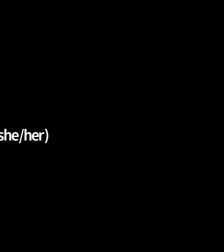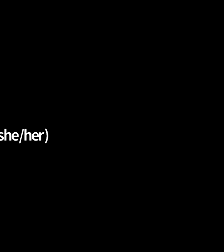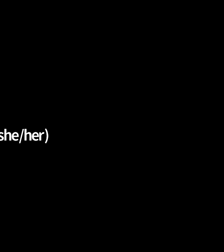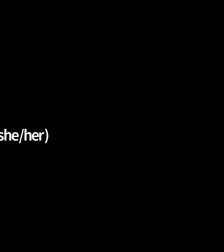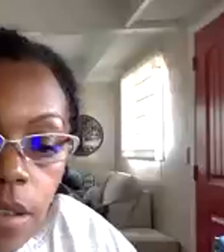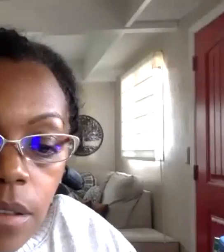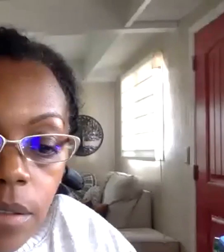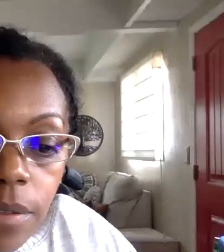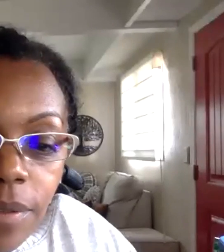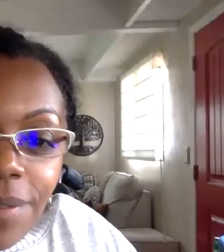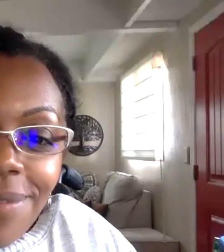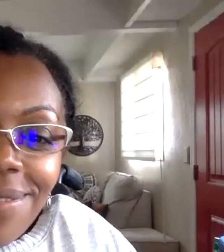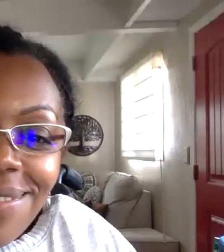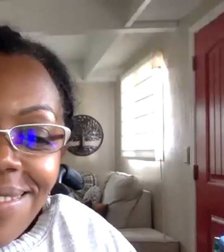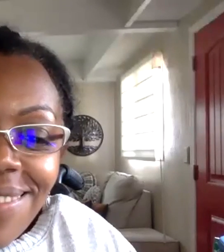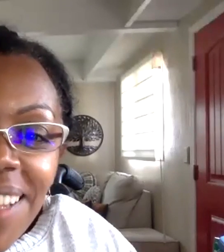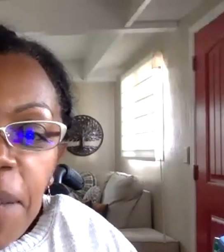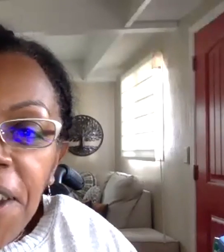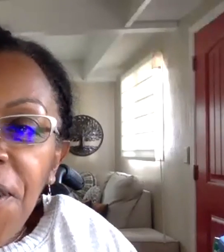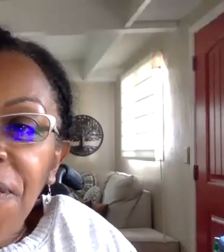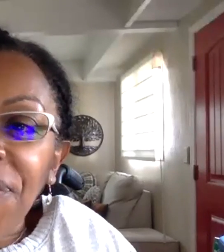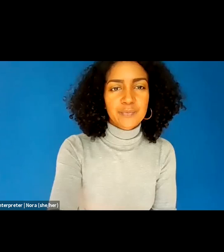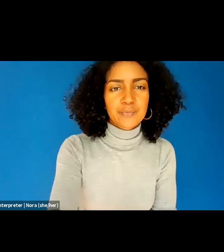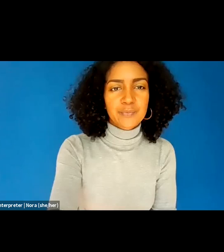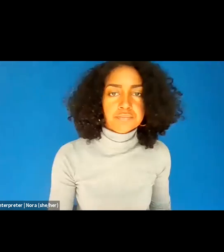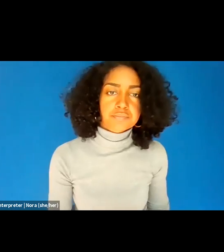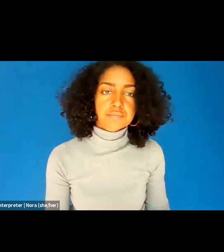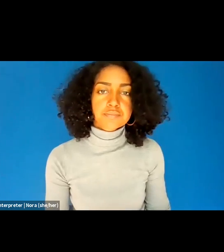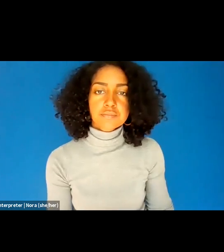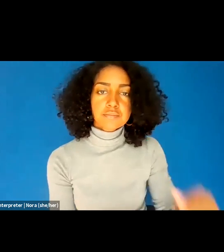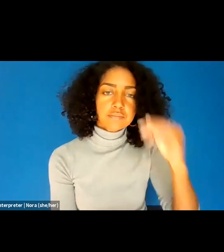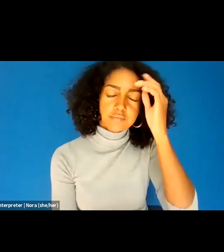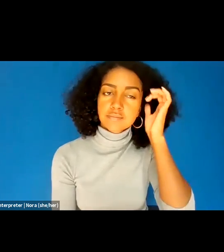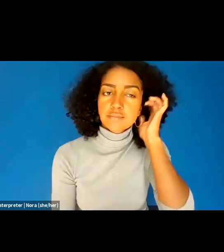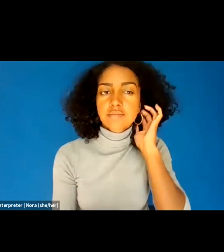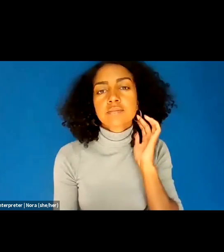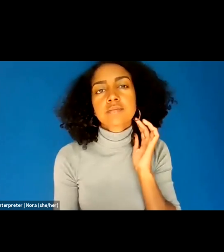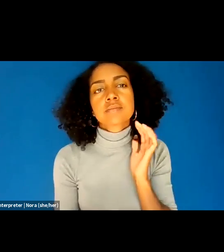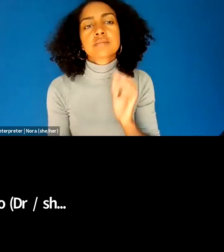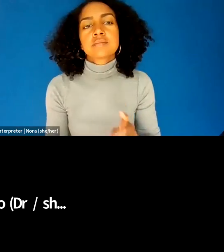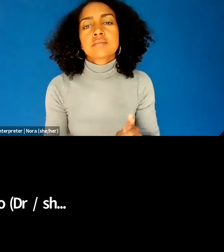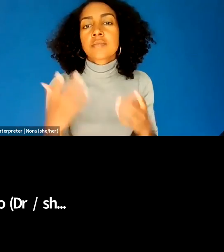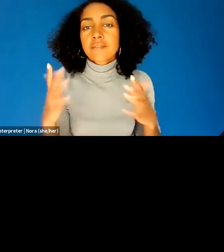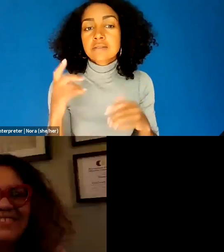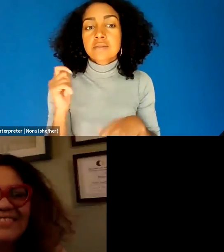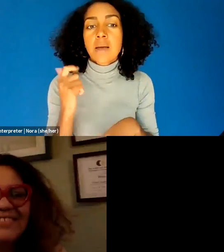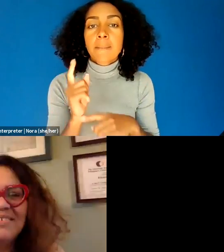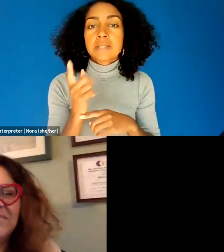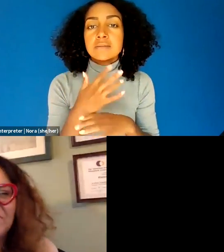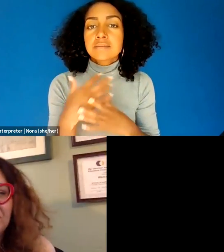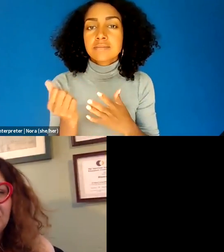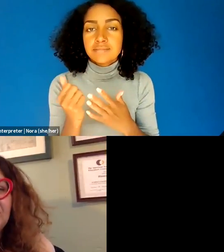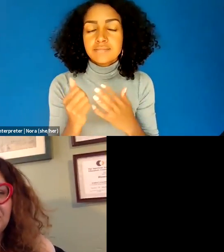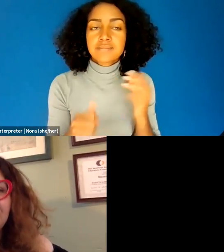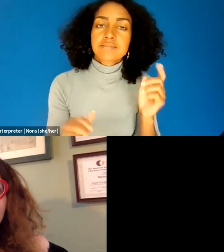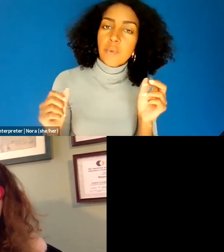back. Great. Okay, Yomi, it's been 10 minutes. Okay. Great. Okay, I'm gonna close the